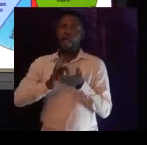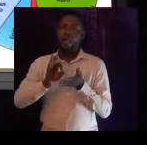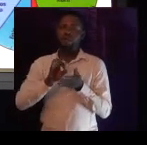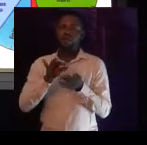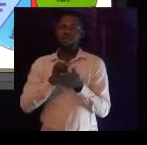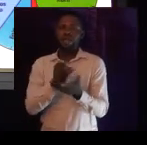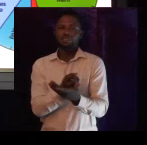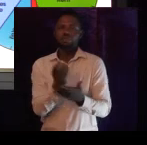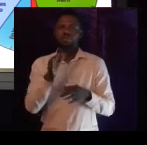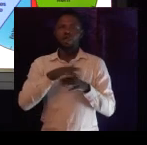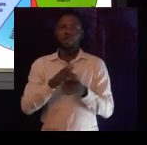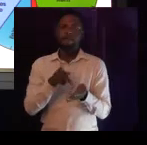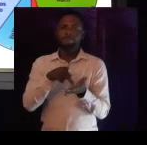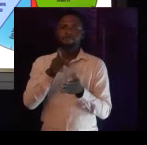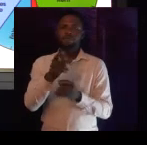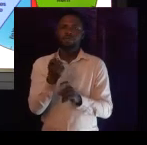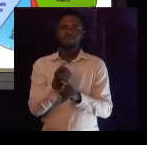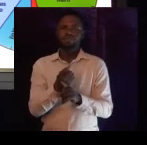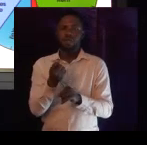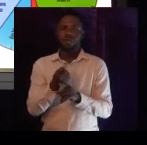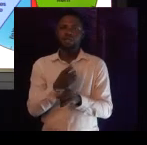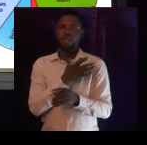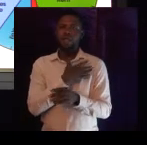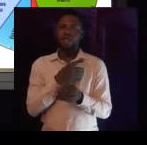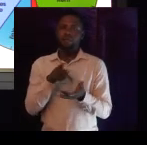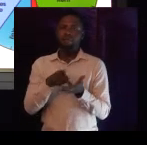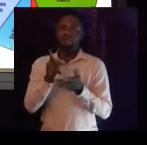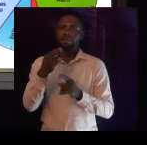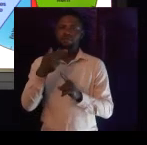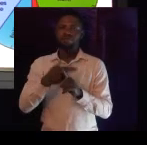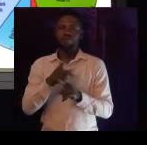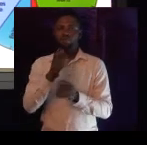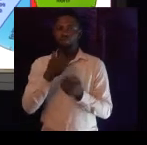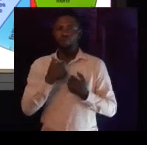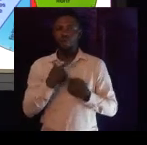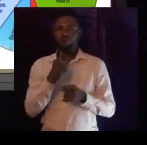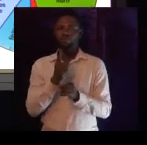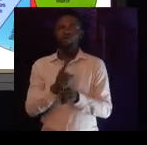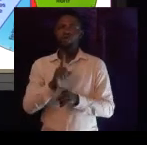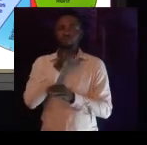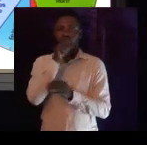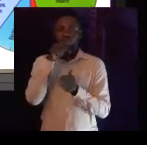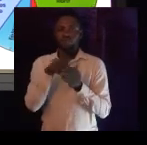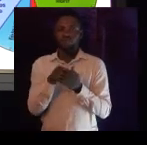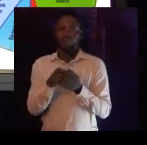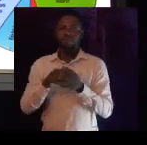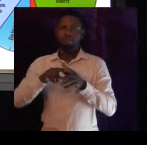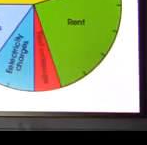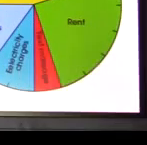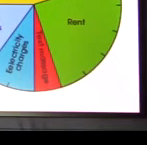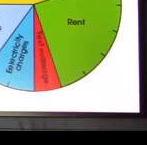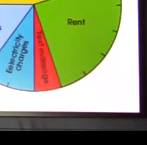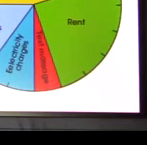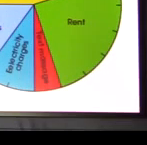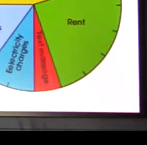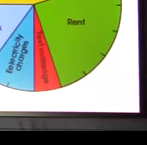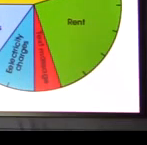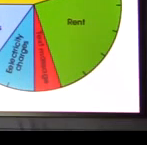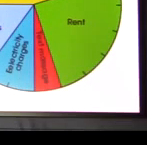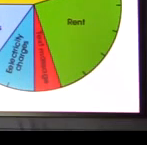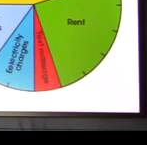spent on paying salaries and on paying rent. You have 1 minute. Begin.